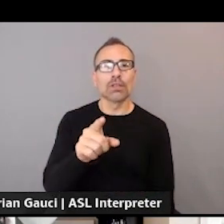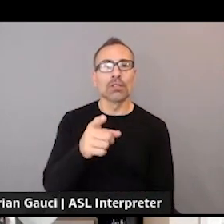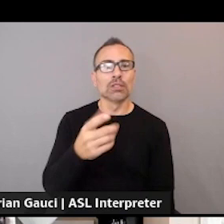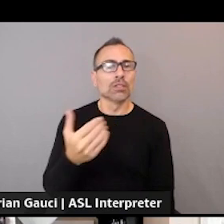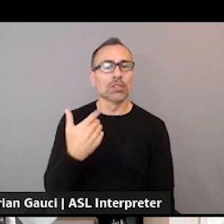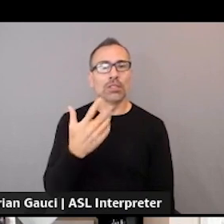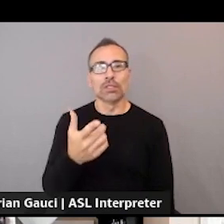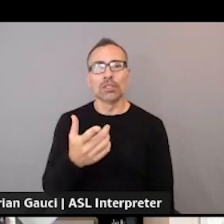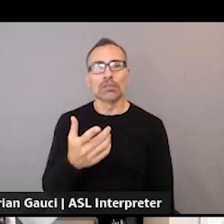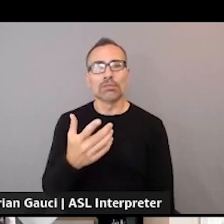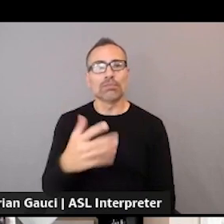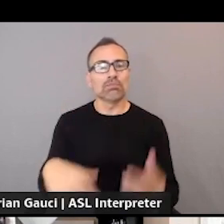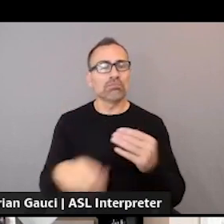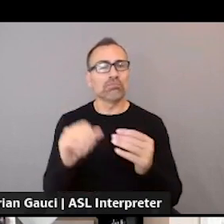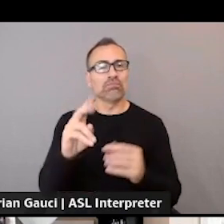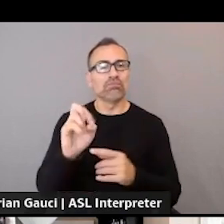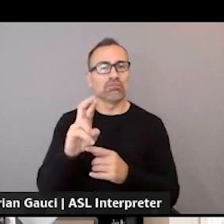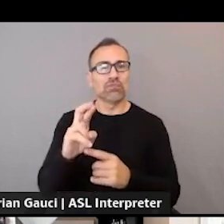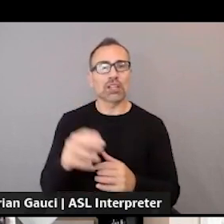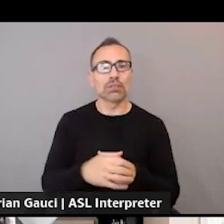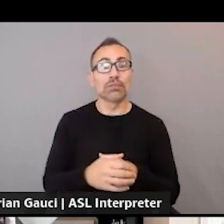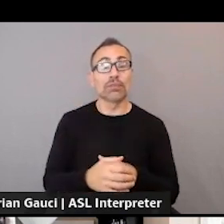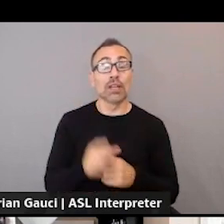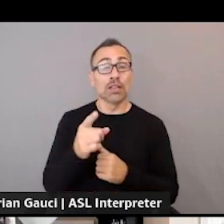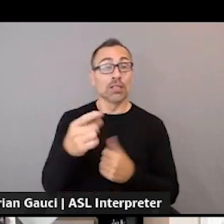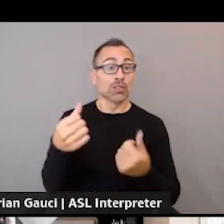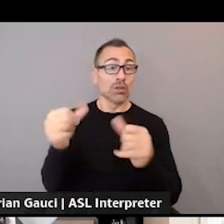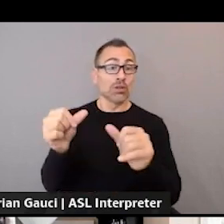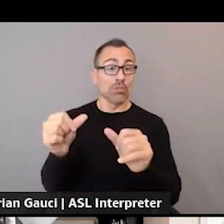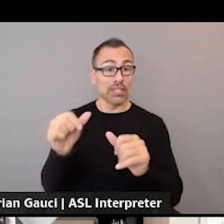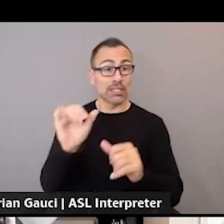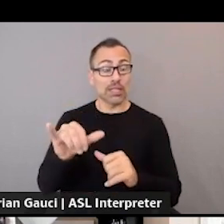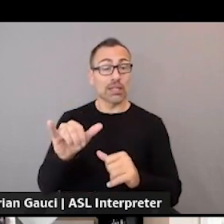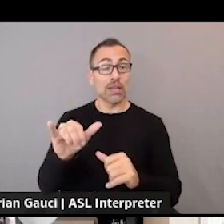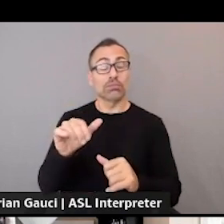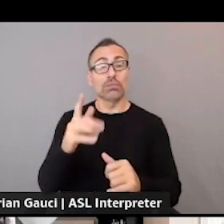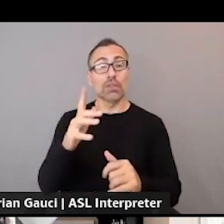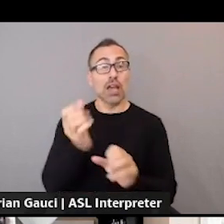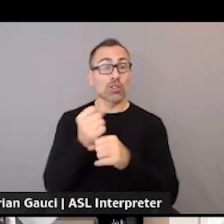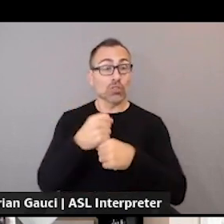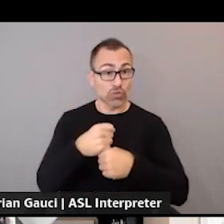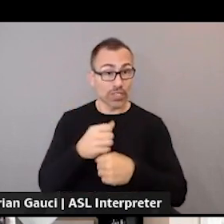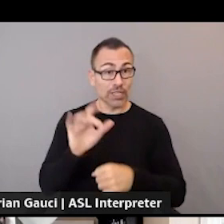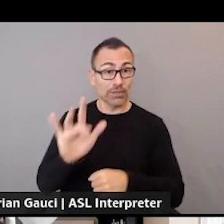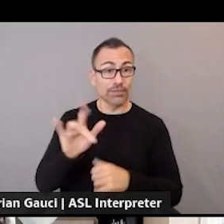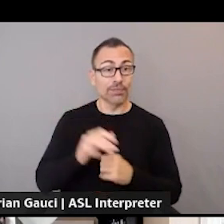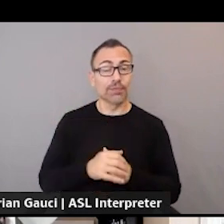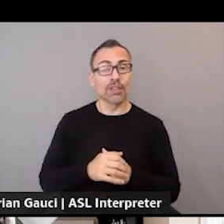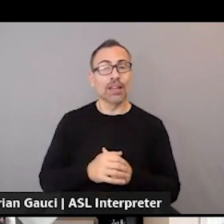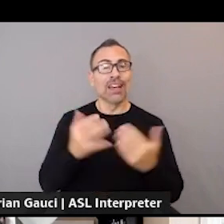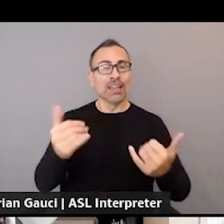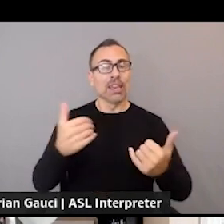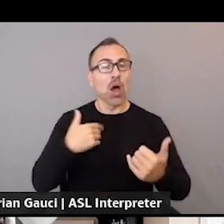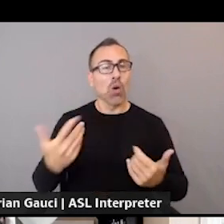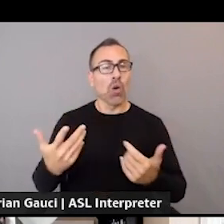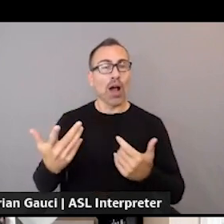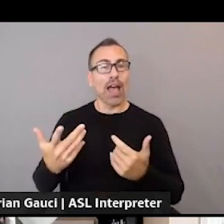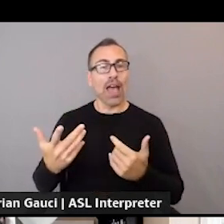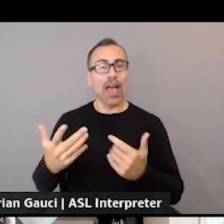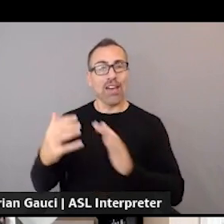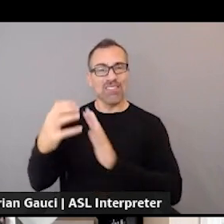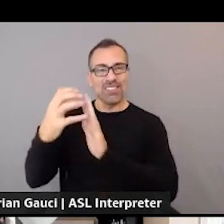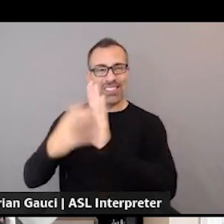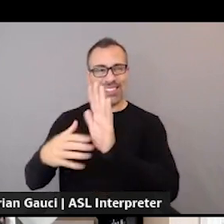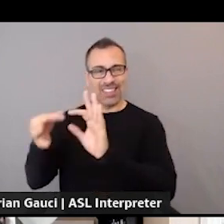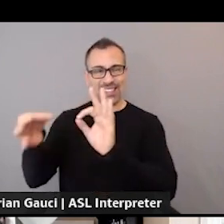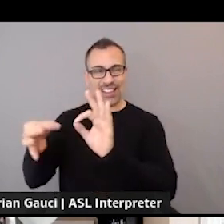database. So here I just pasted this, and I click create, and I just created a numerical representation of the body of text